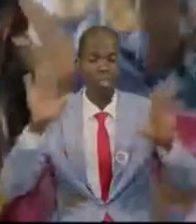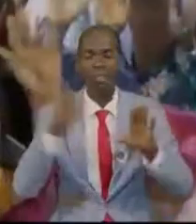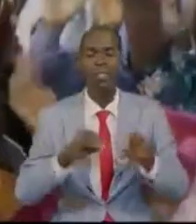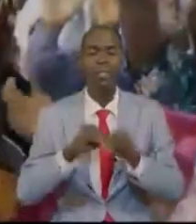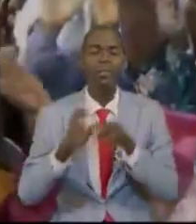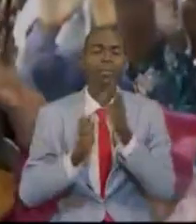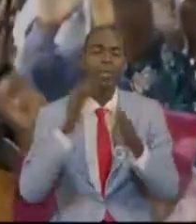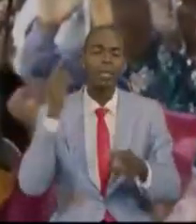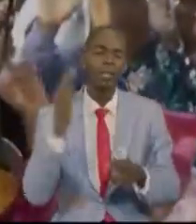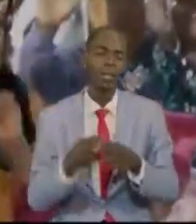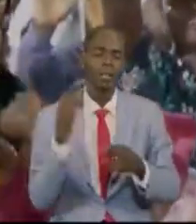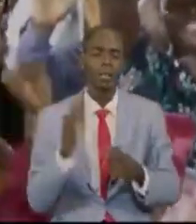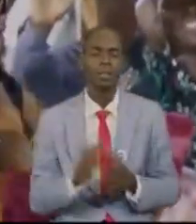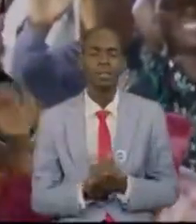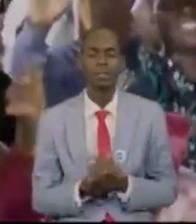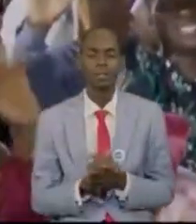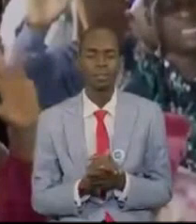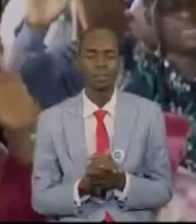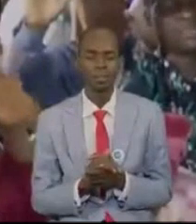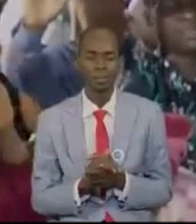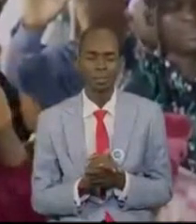name.